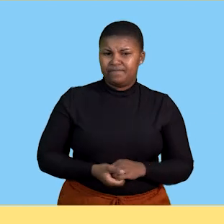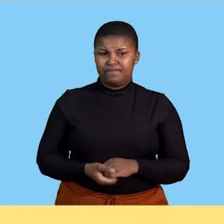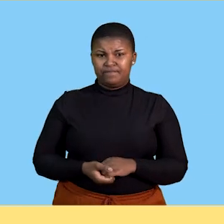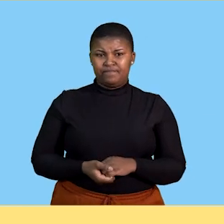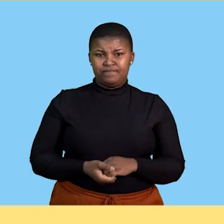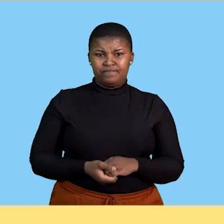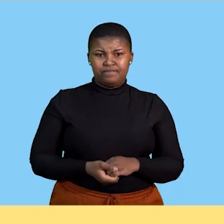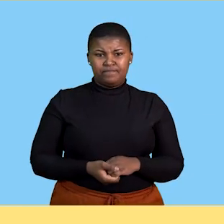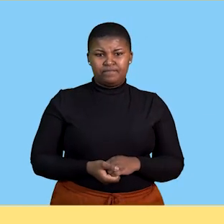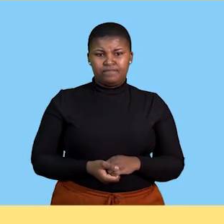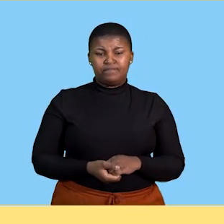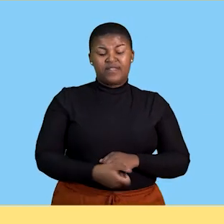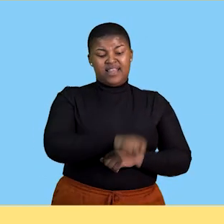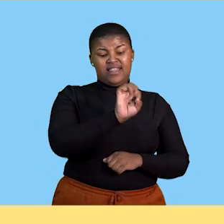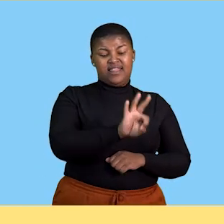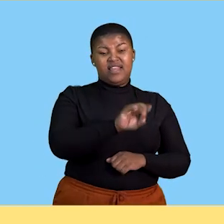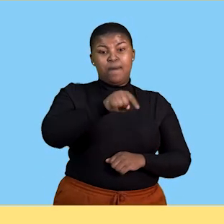22,452, then you get